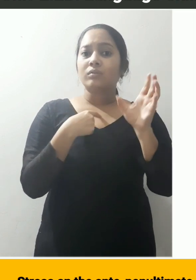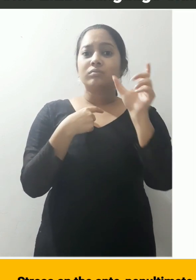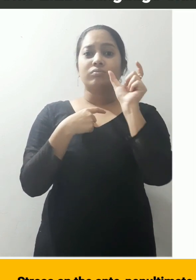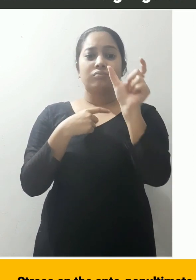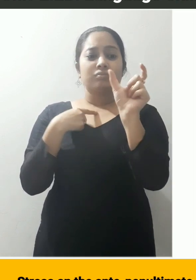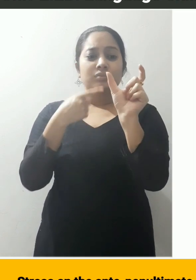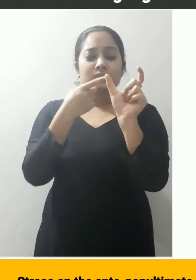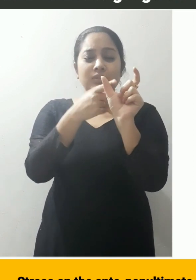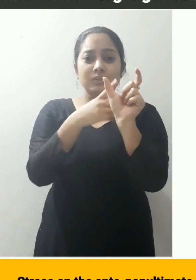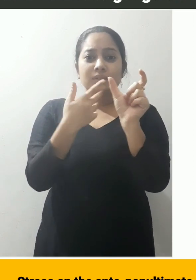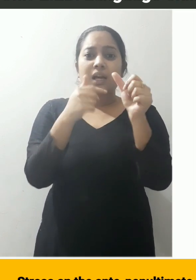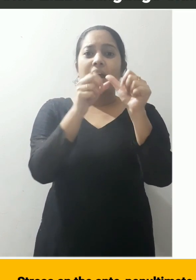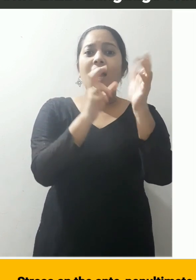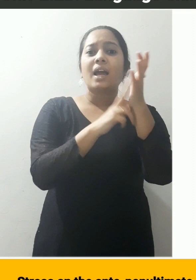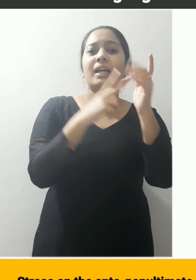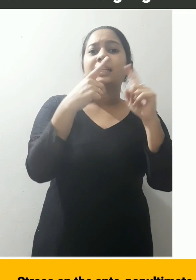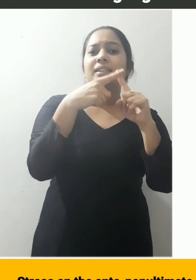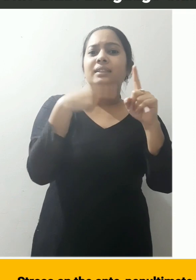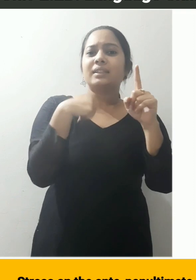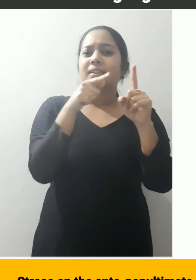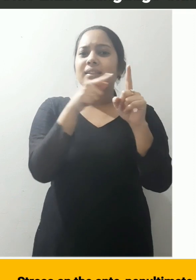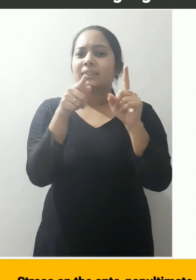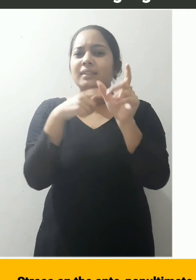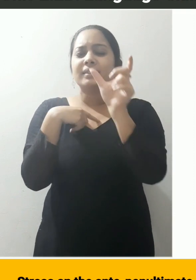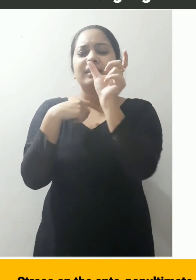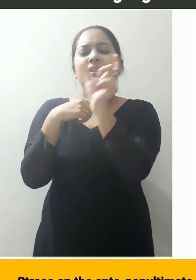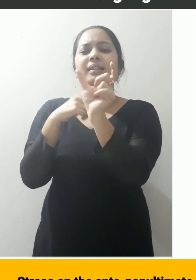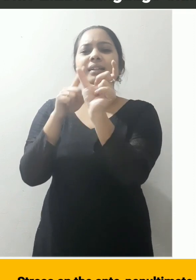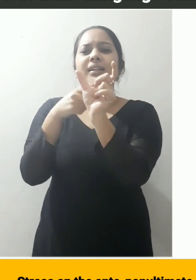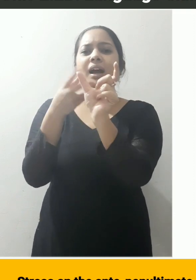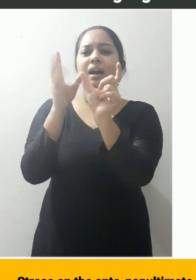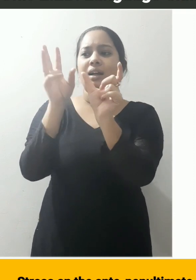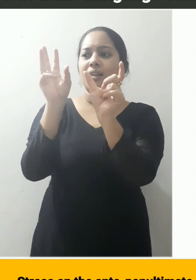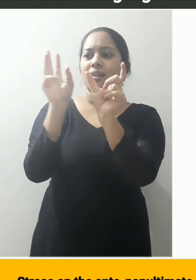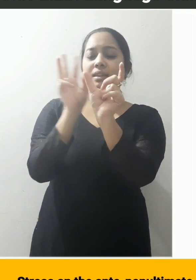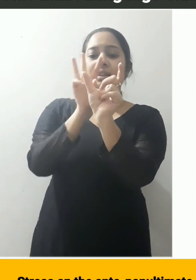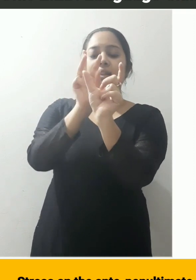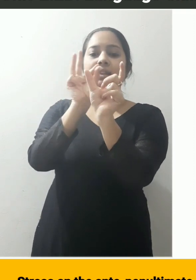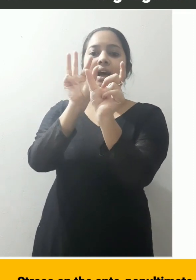syllable. Antepenultimate means third from the